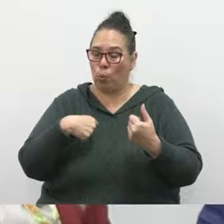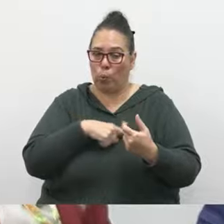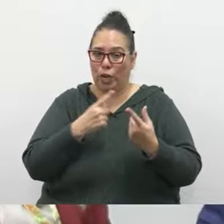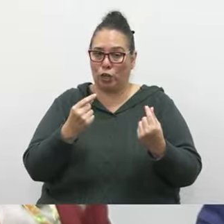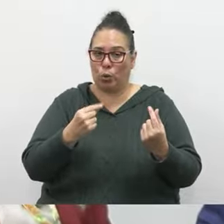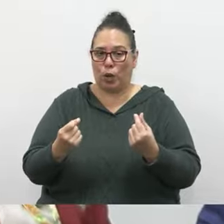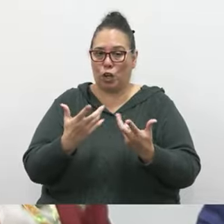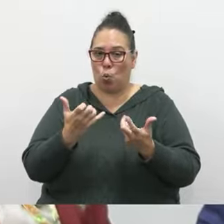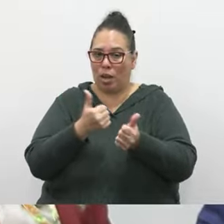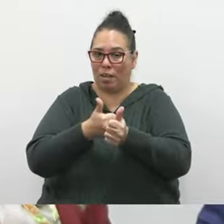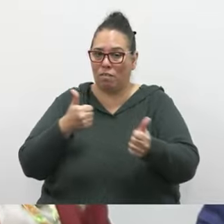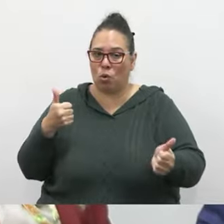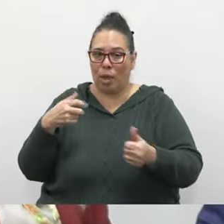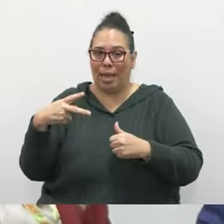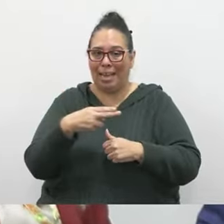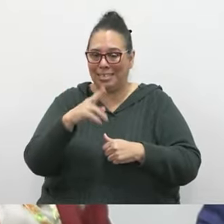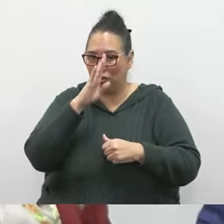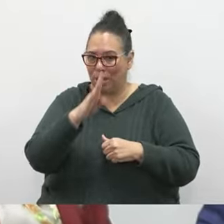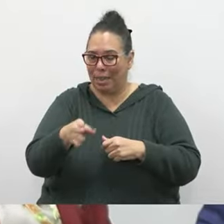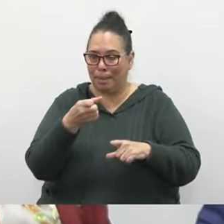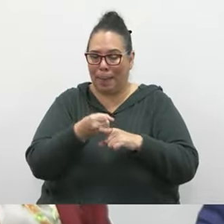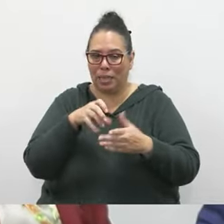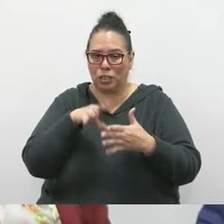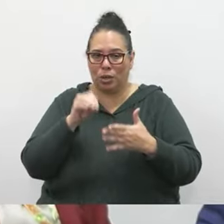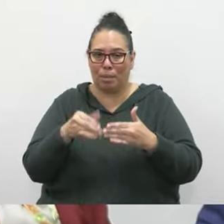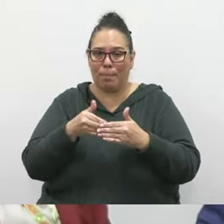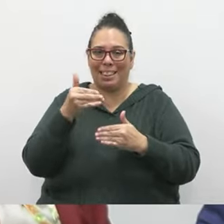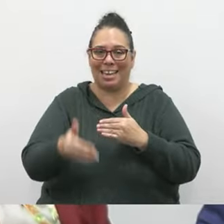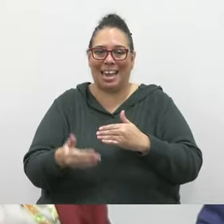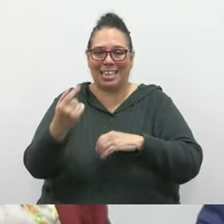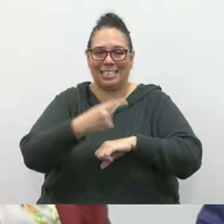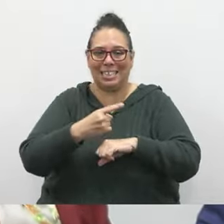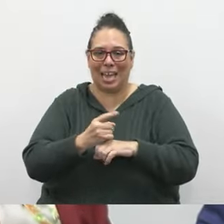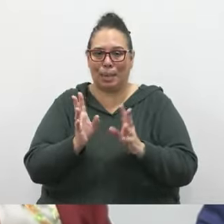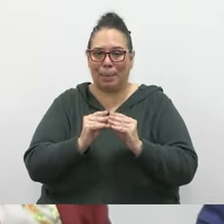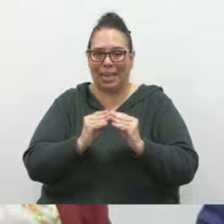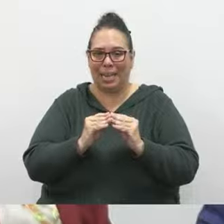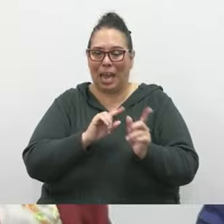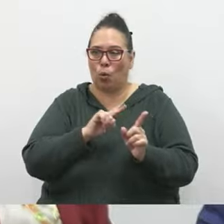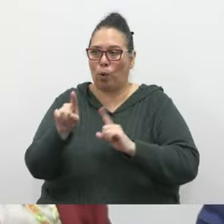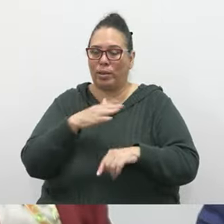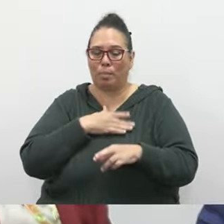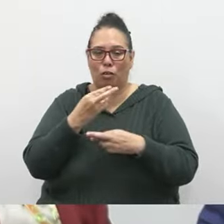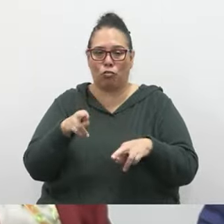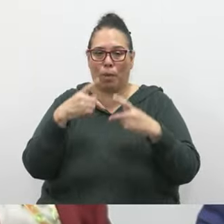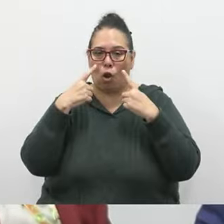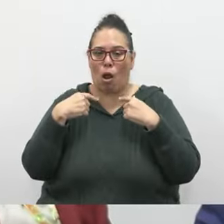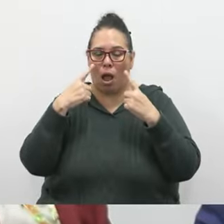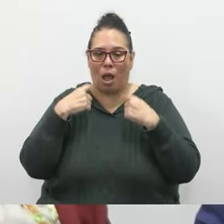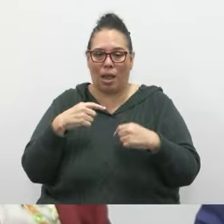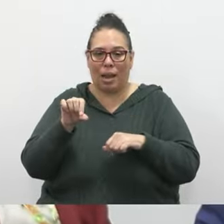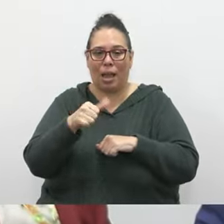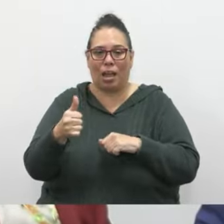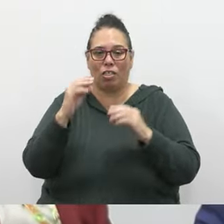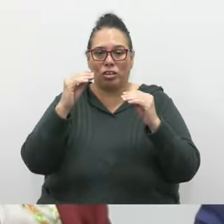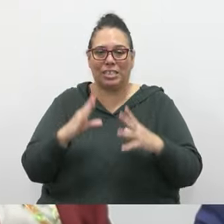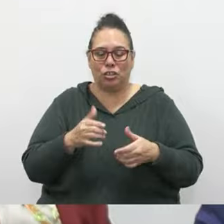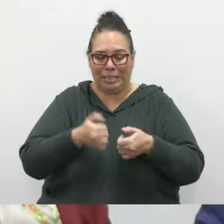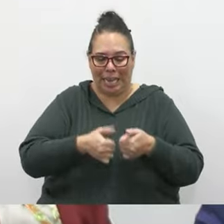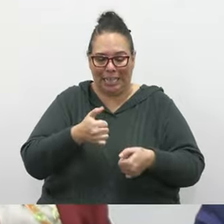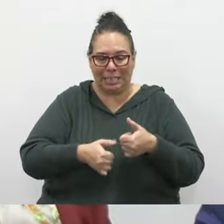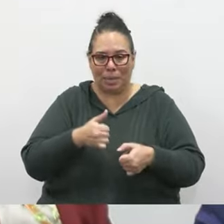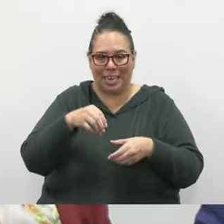cuts that directly impact students. But the next day we had that meeting, I went to my room and I cried. Other teachers were texting me that they